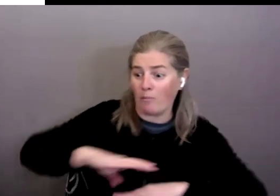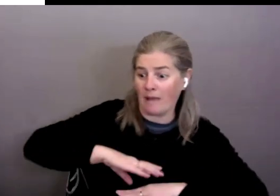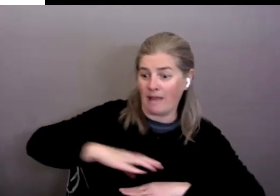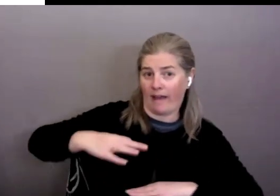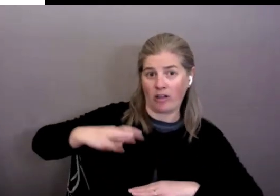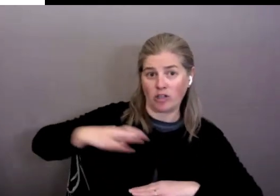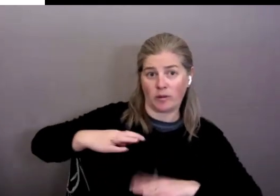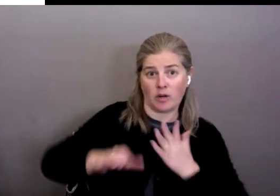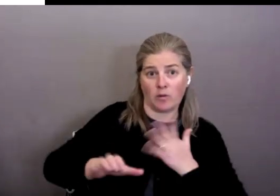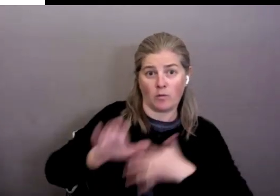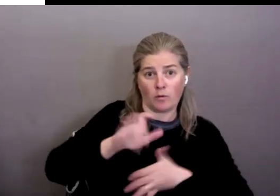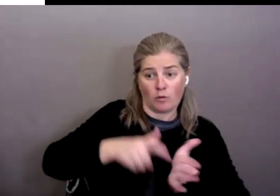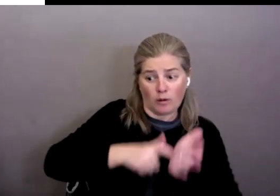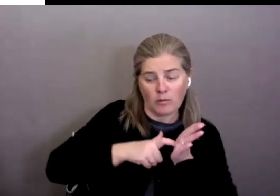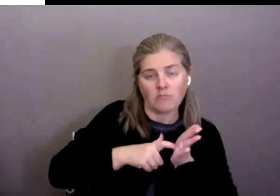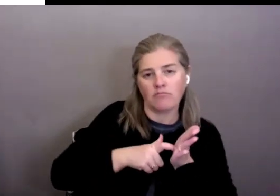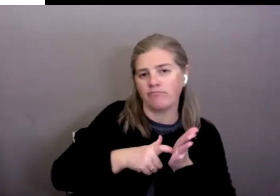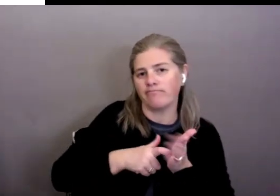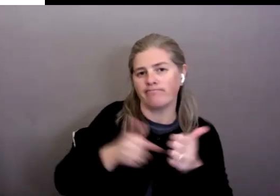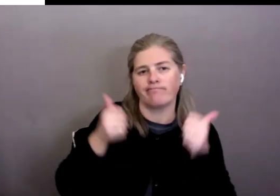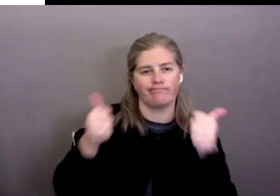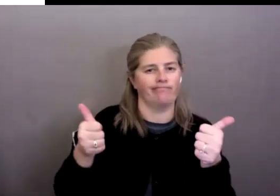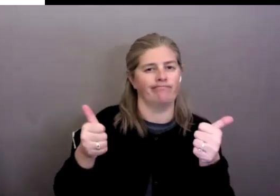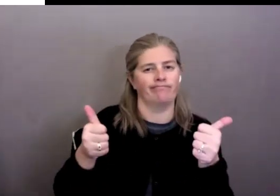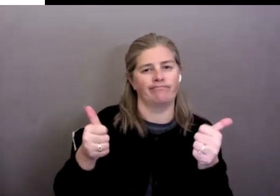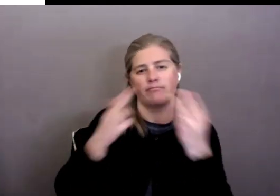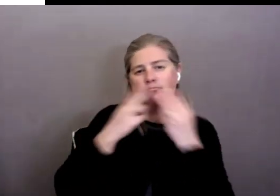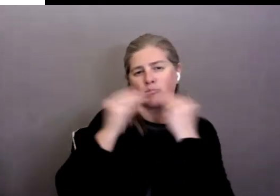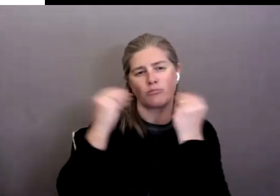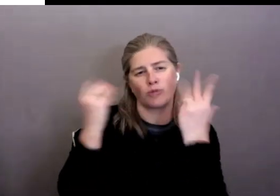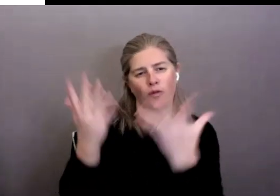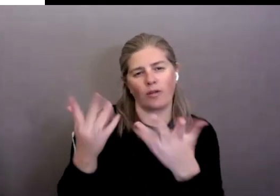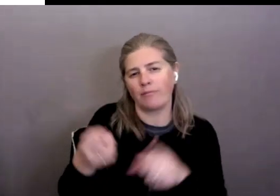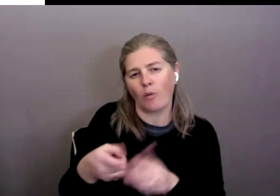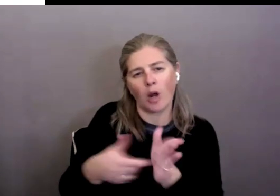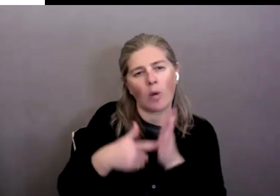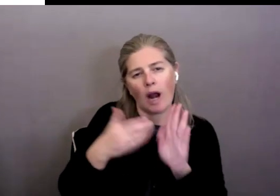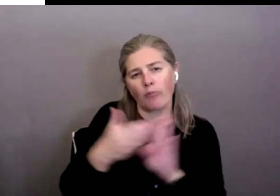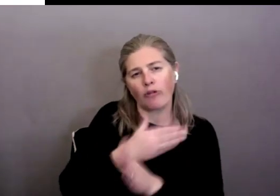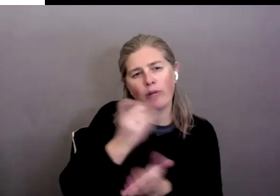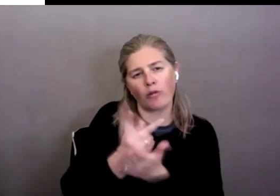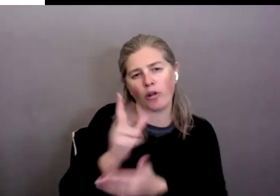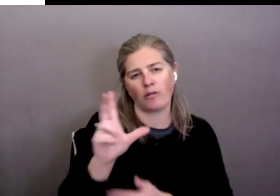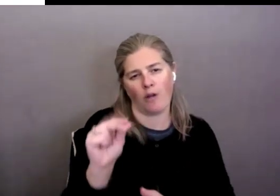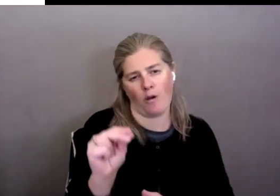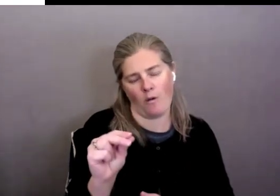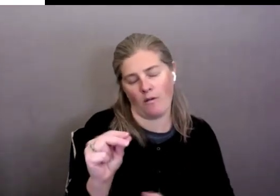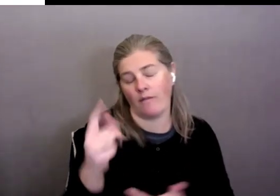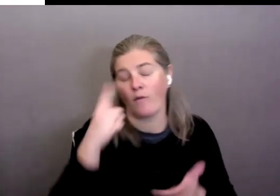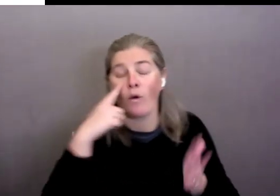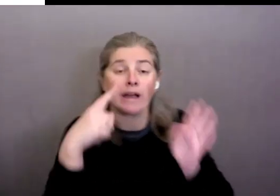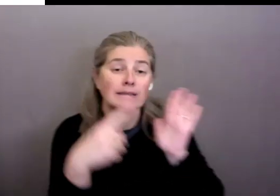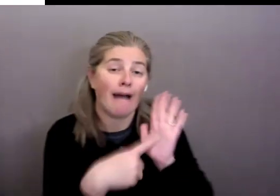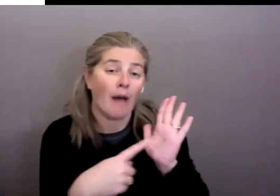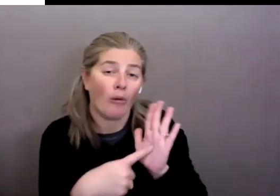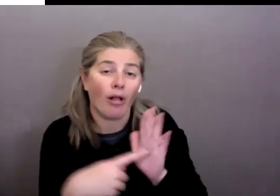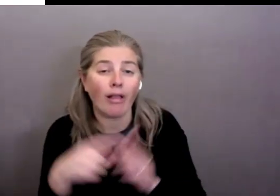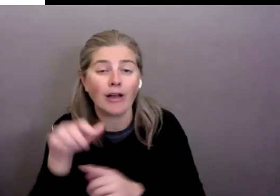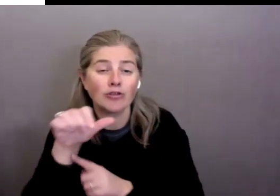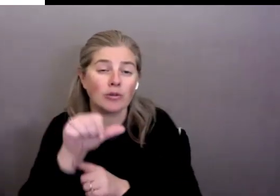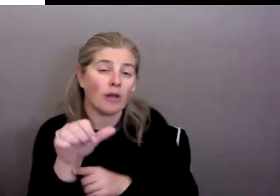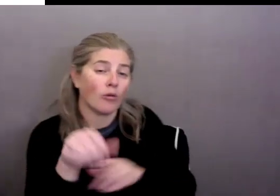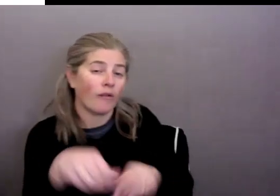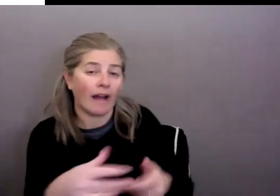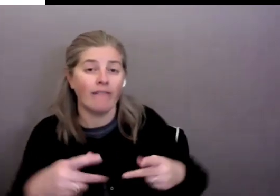Act, bread and butter, that agreement is not subject to prior approval under Section 212. So, for example, a AAA provides